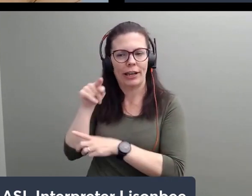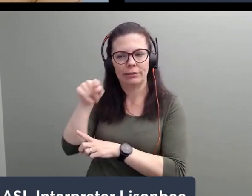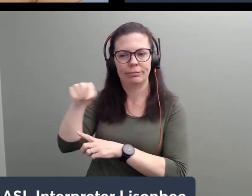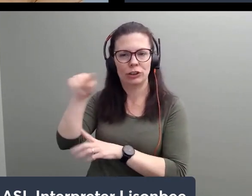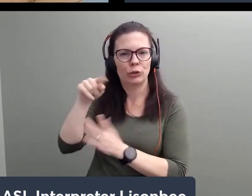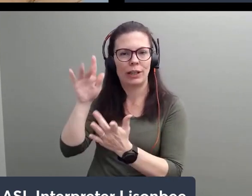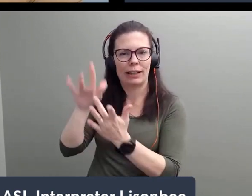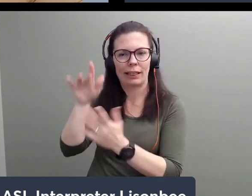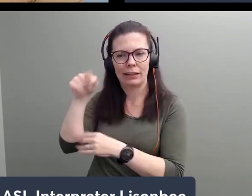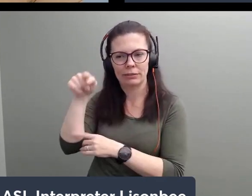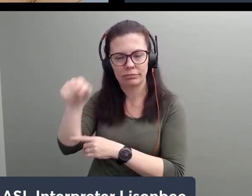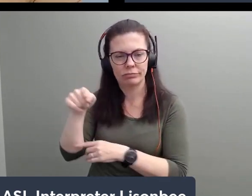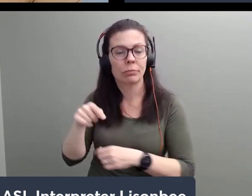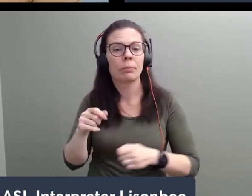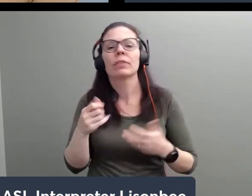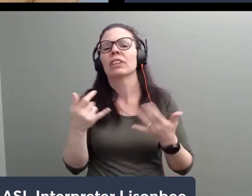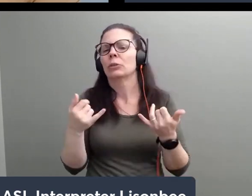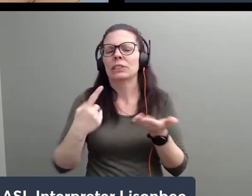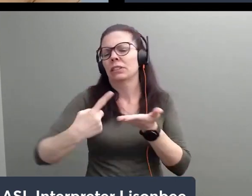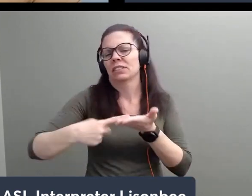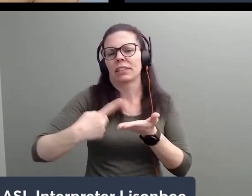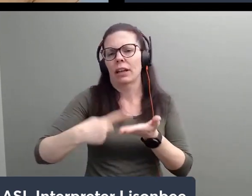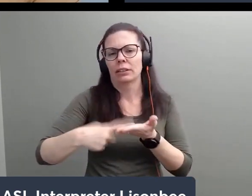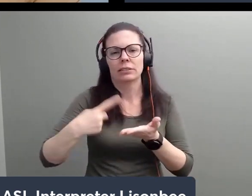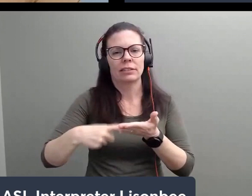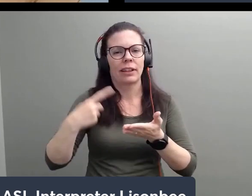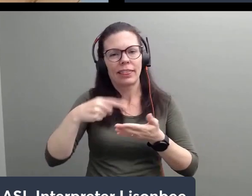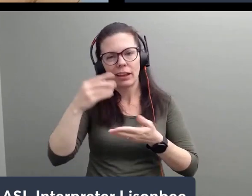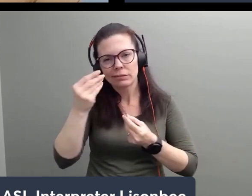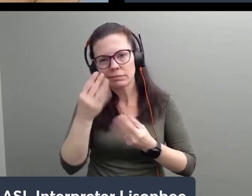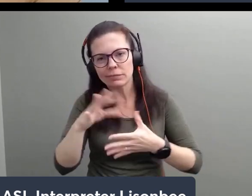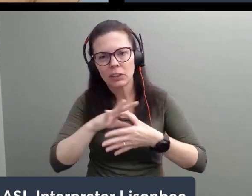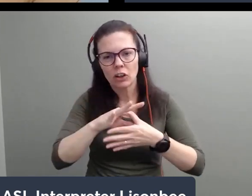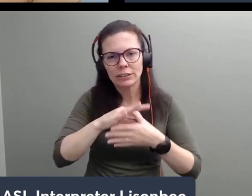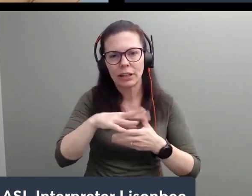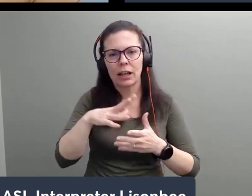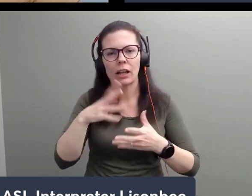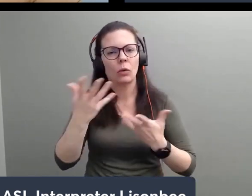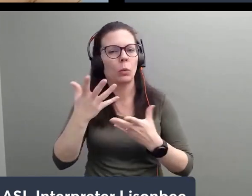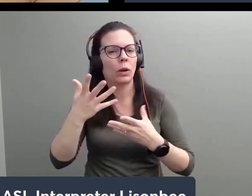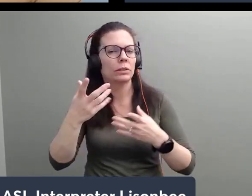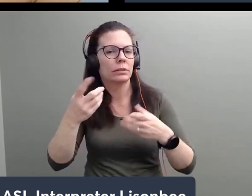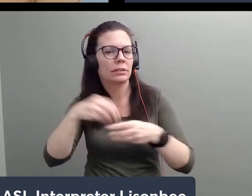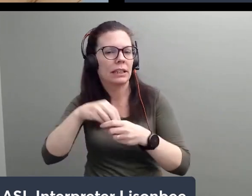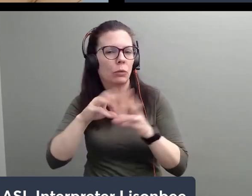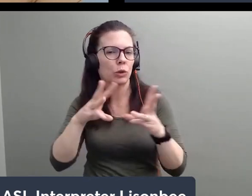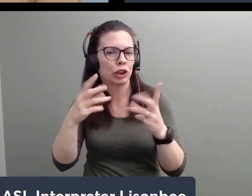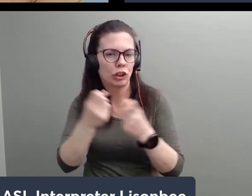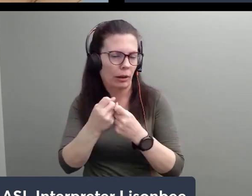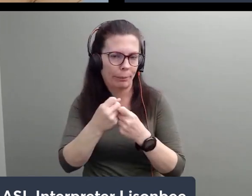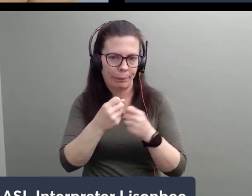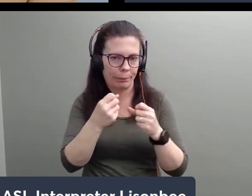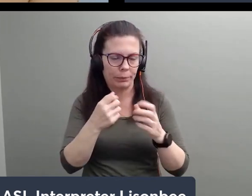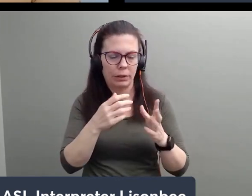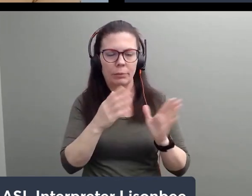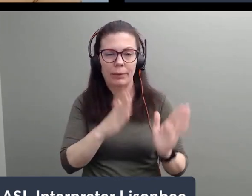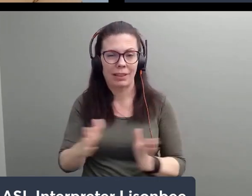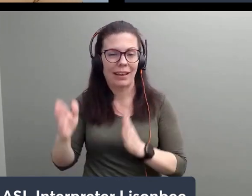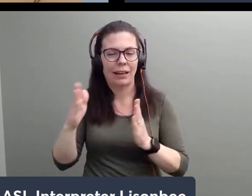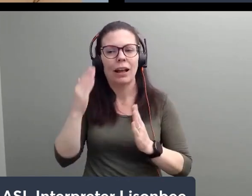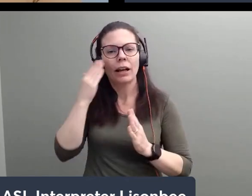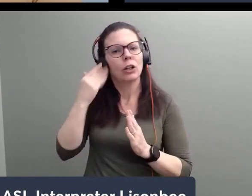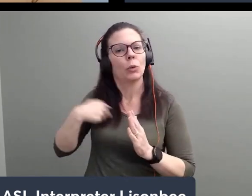And let's just talk a little bit about the contents inside the workshop. I understand we added 15